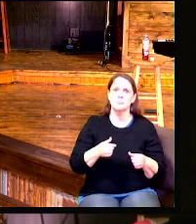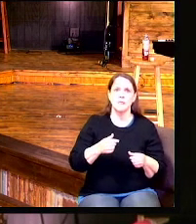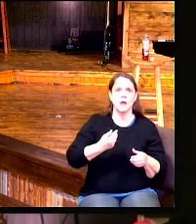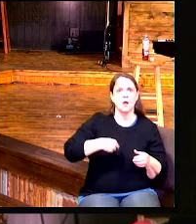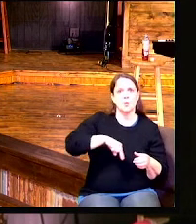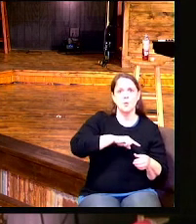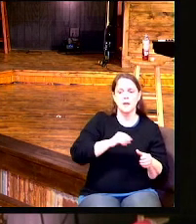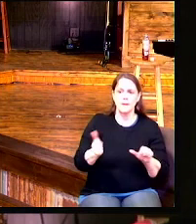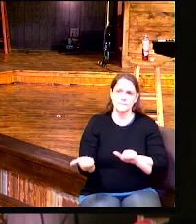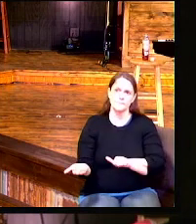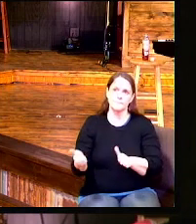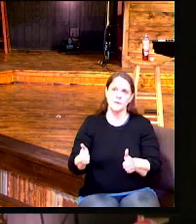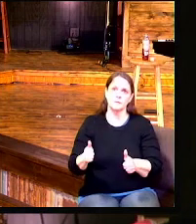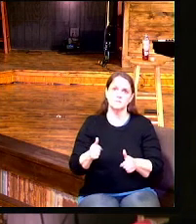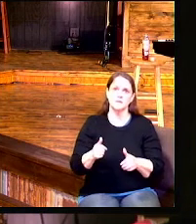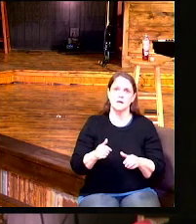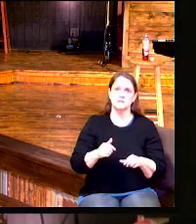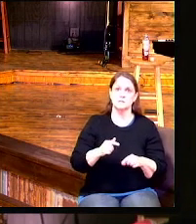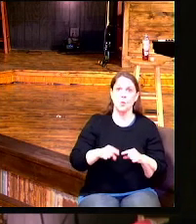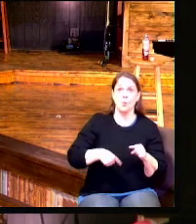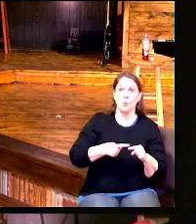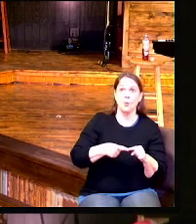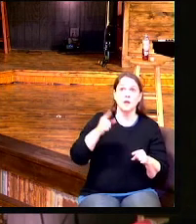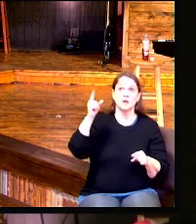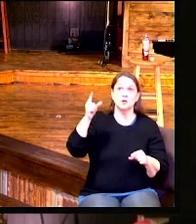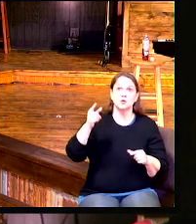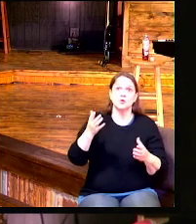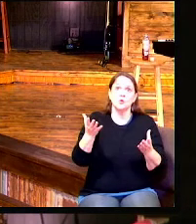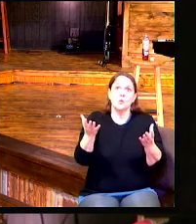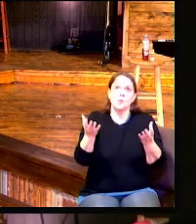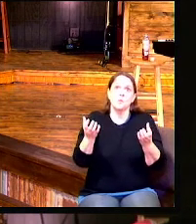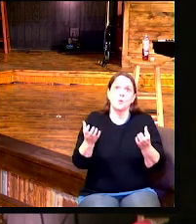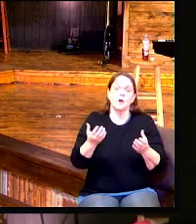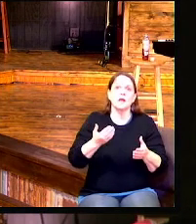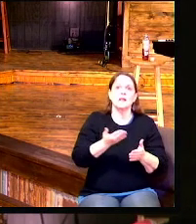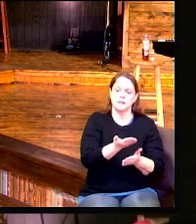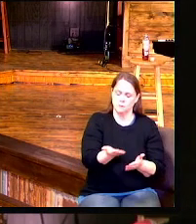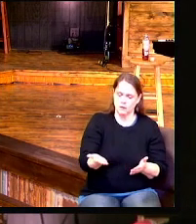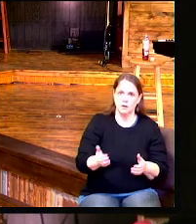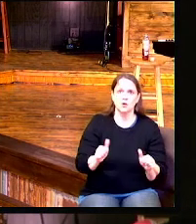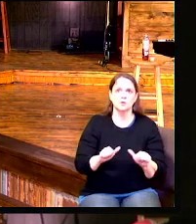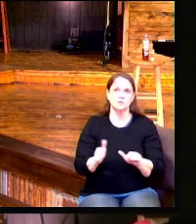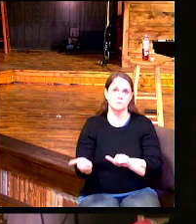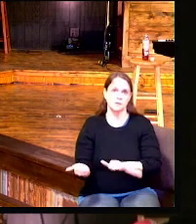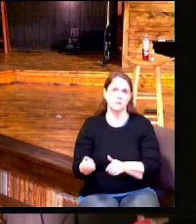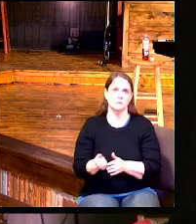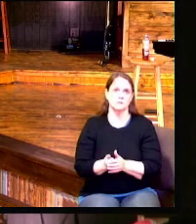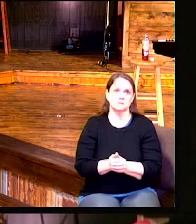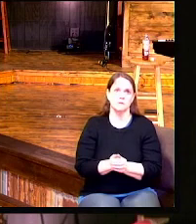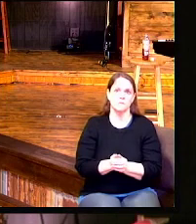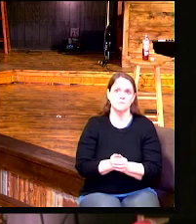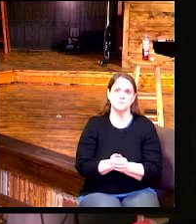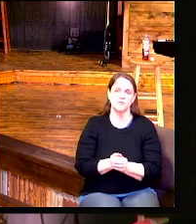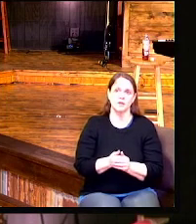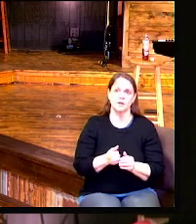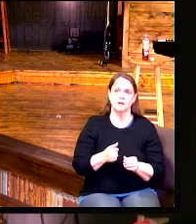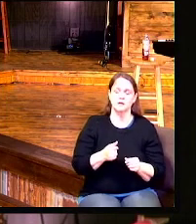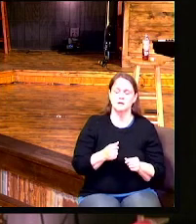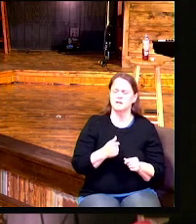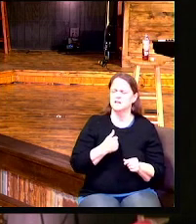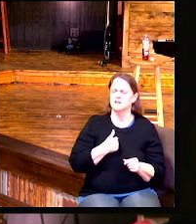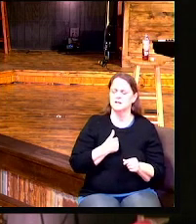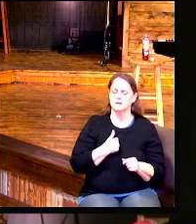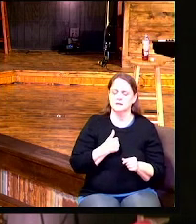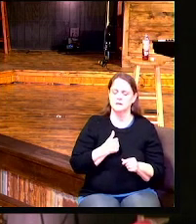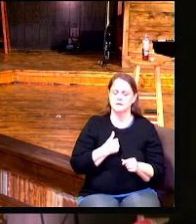on certain days and times, and get locked into the tradition that can cause a church